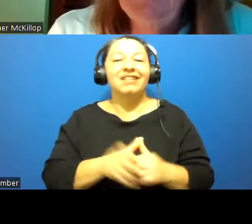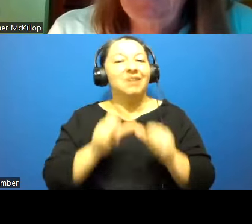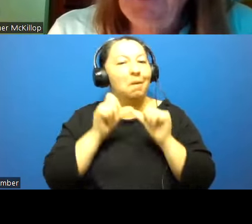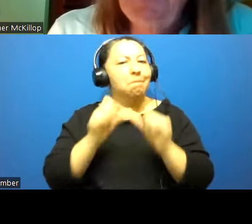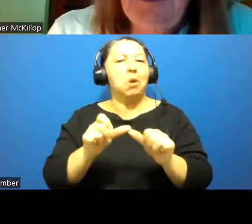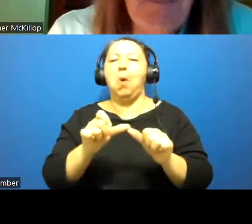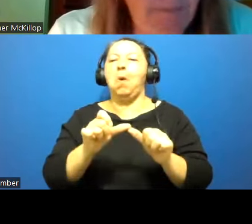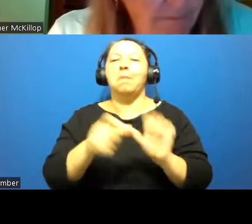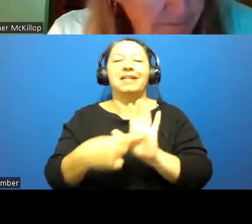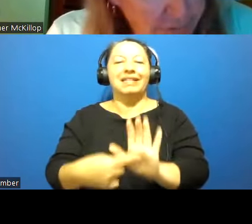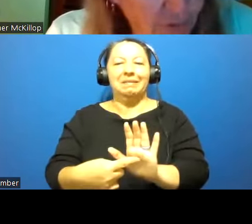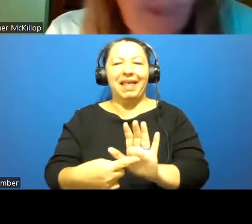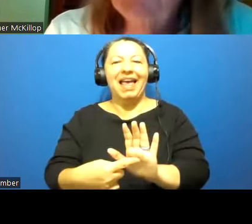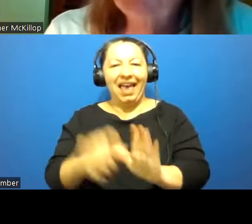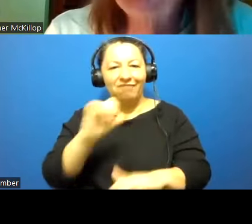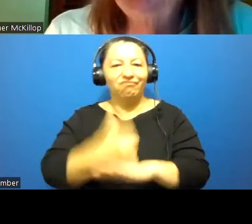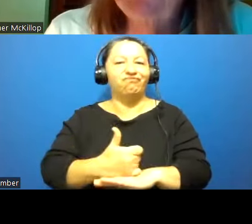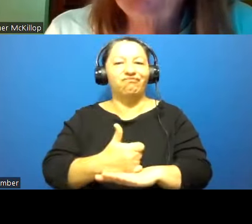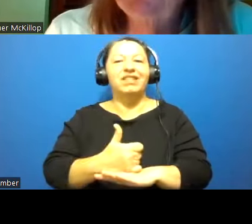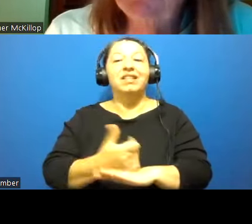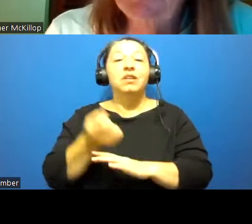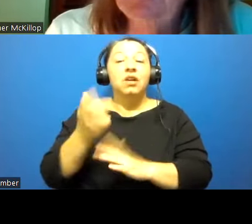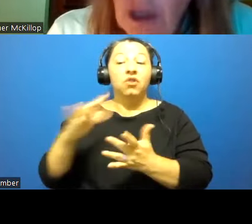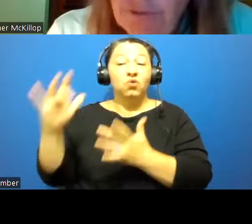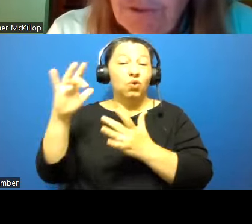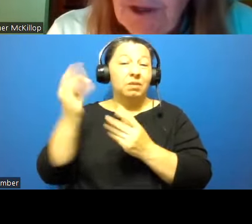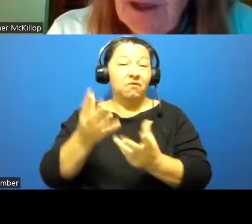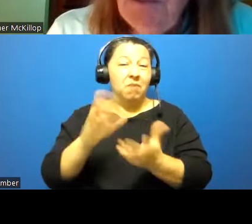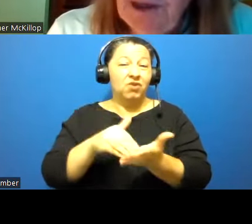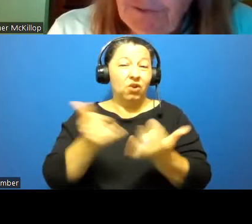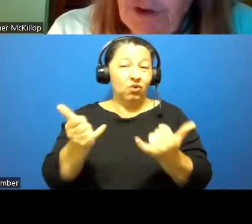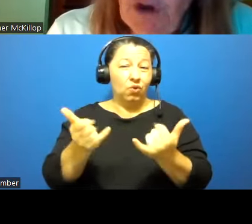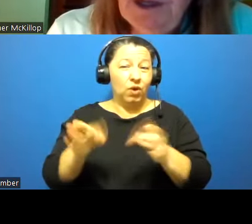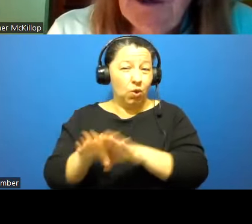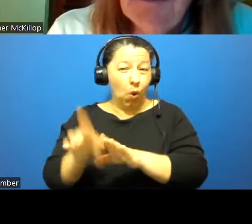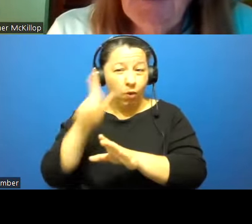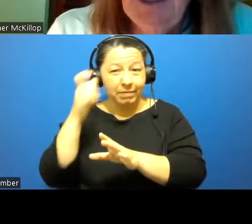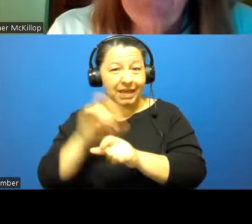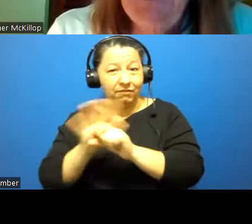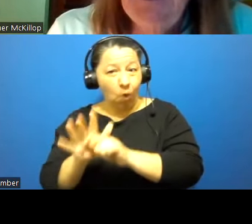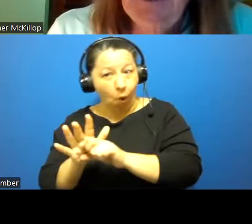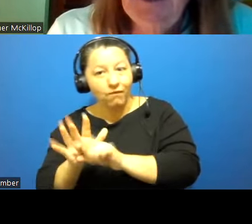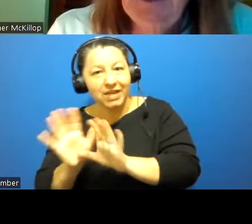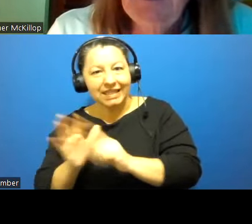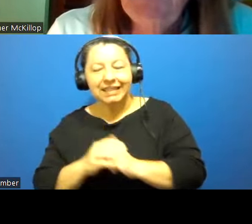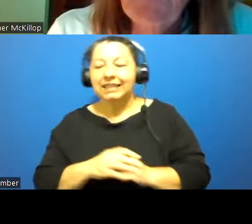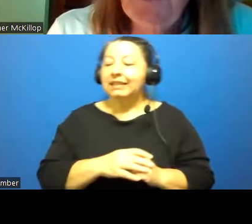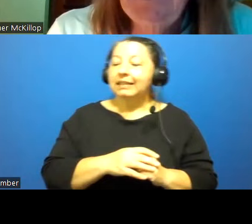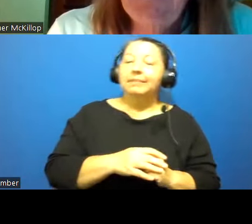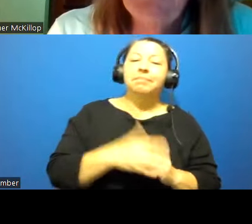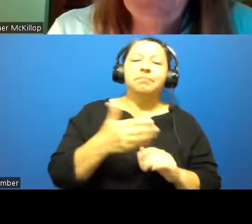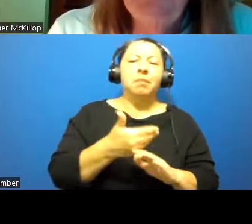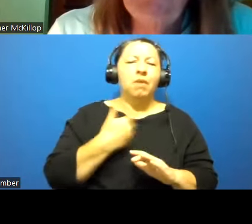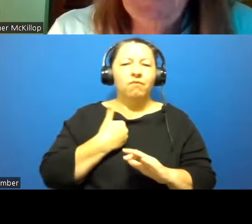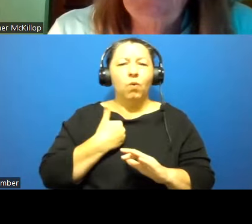display, although the Tourism Information Center is currently closed because of COVID. And then before I